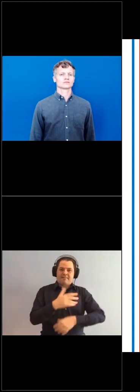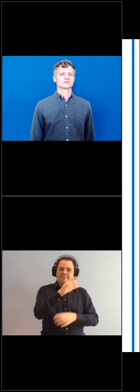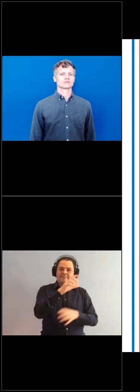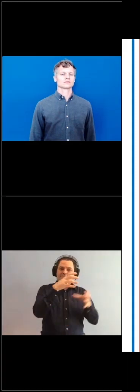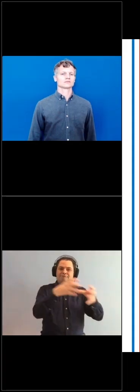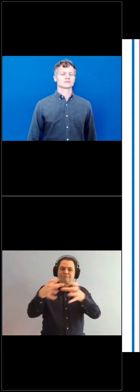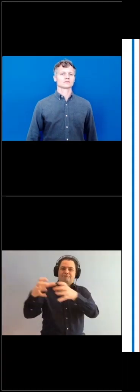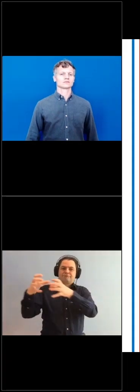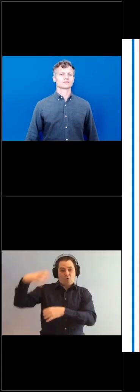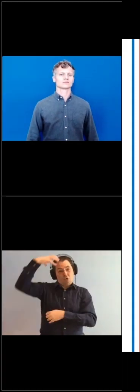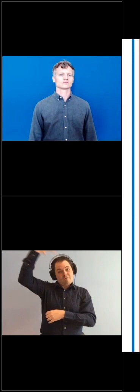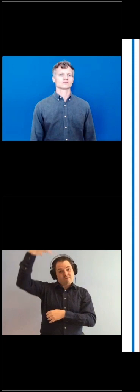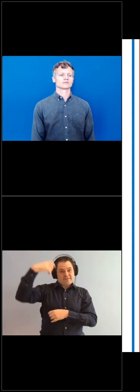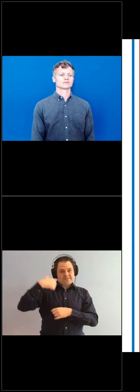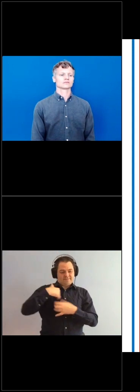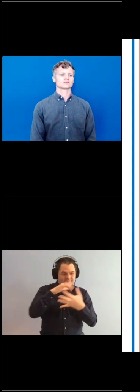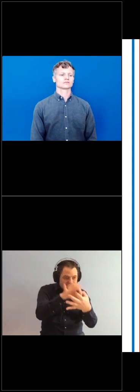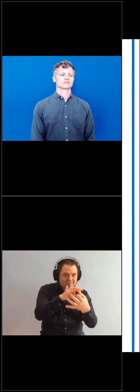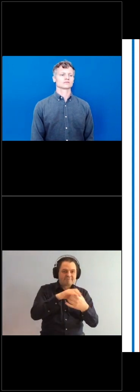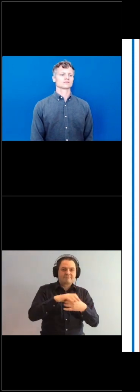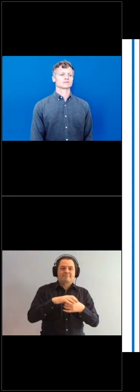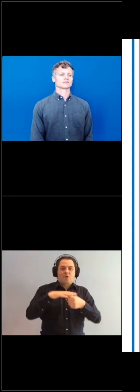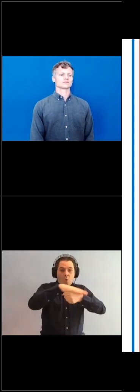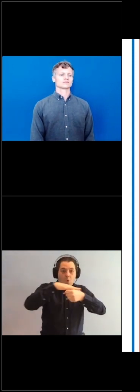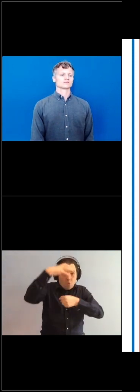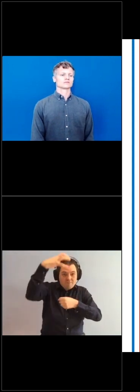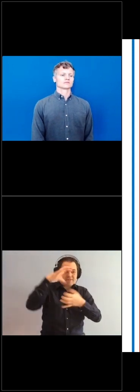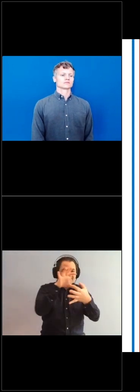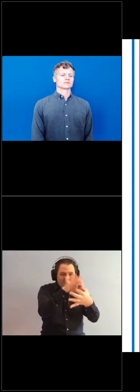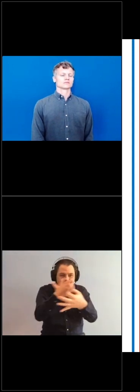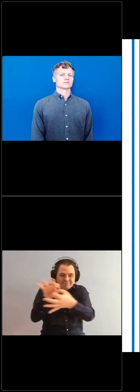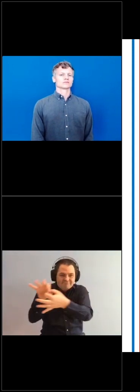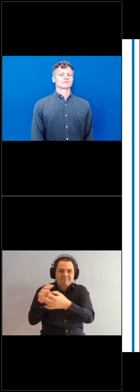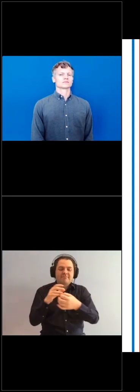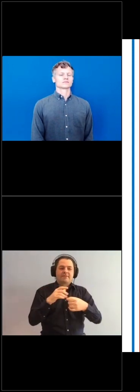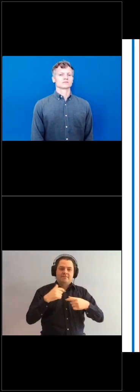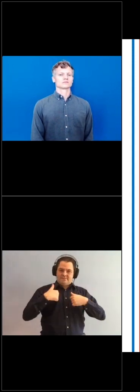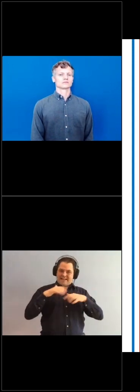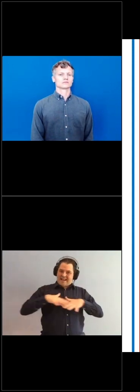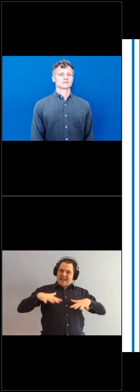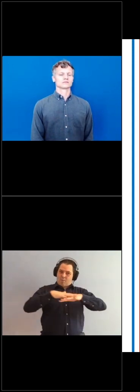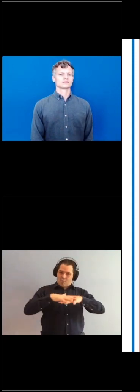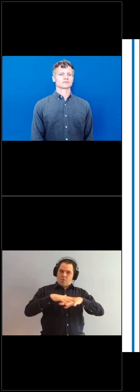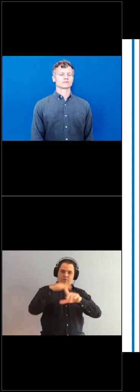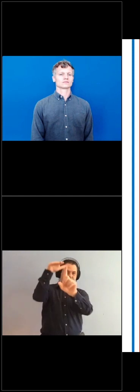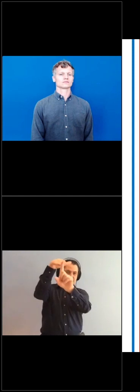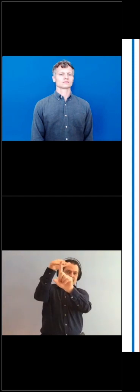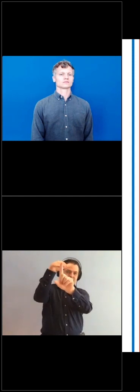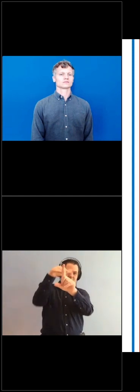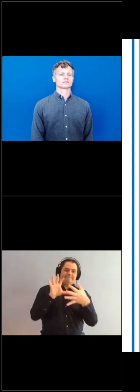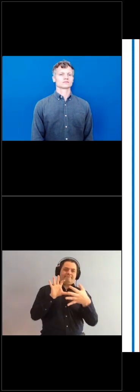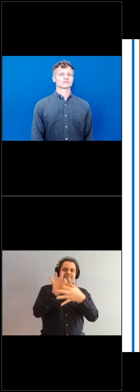In Indonesia, the Organization of Persons with Disabilities Network has been engaged with